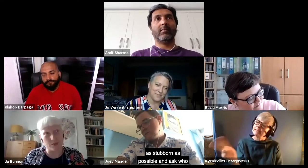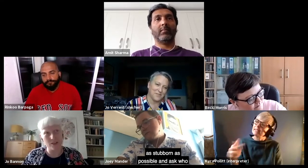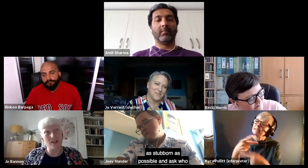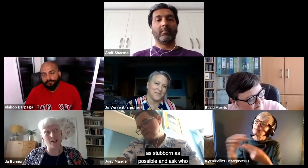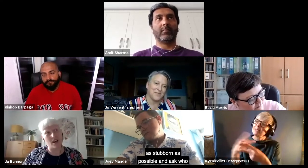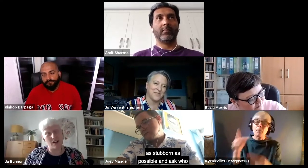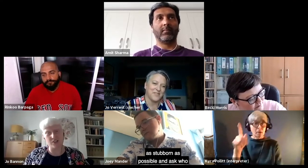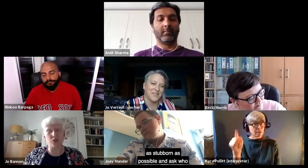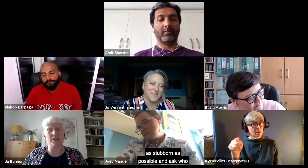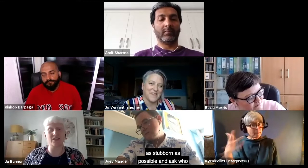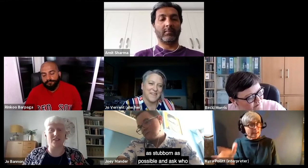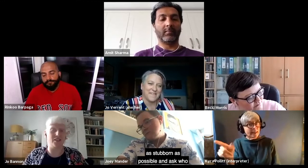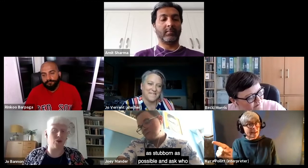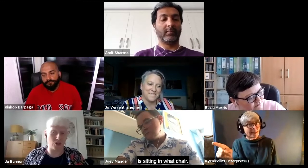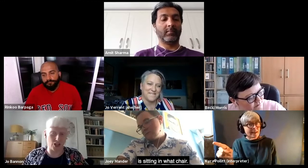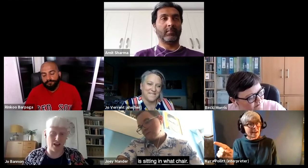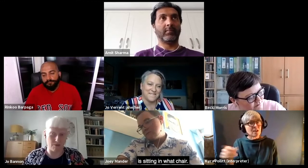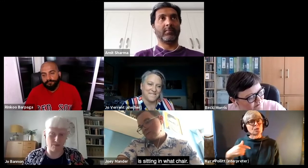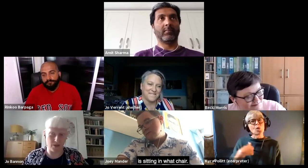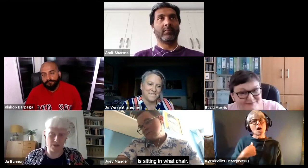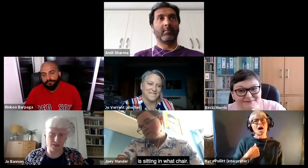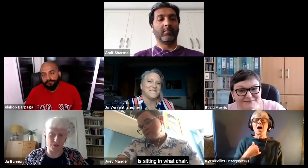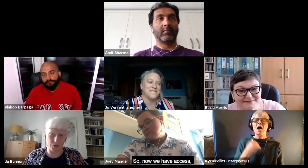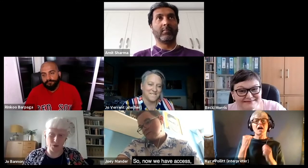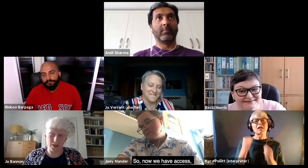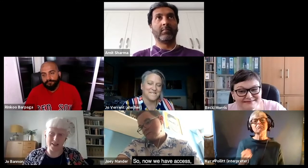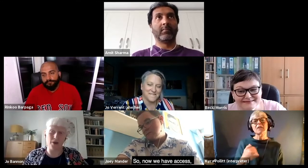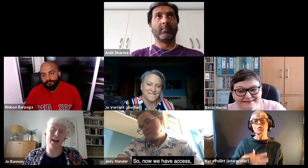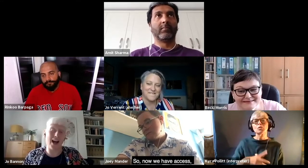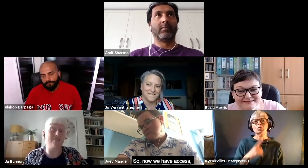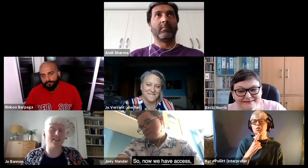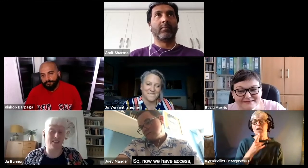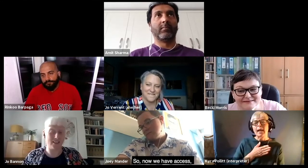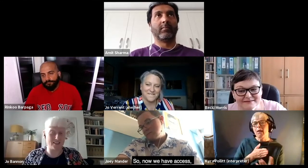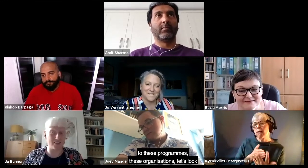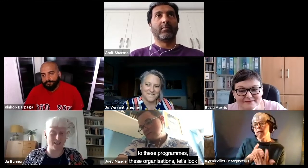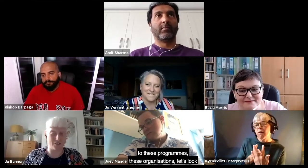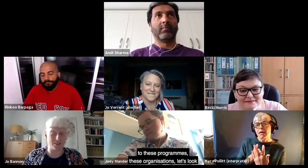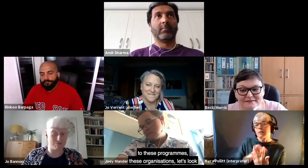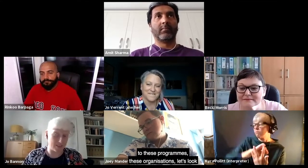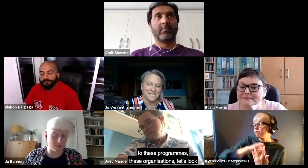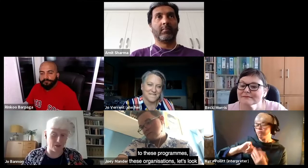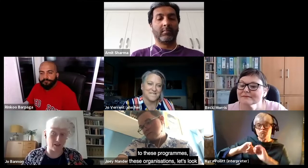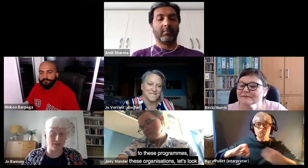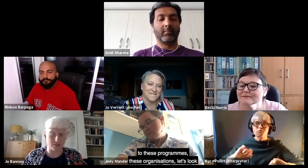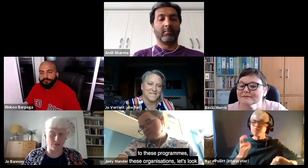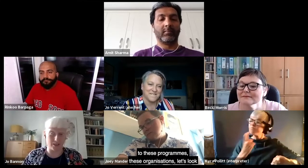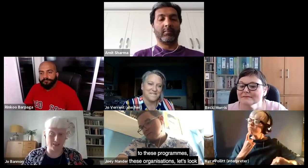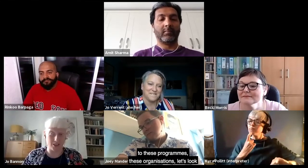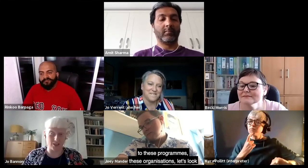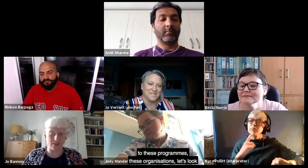possible and ask who is sitting in what chair. So now we have access to these programs,